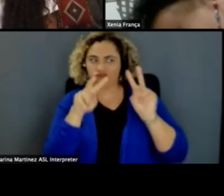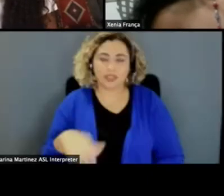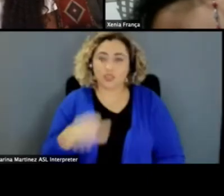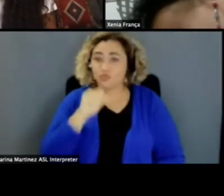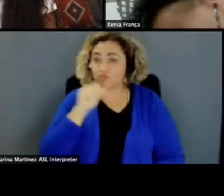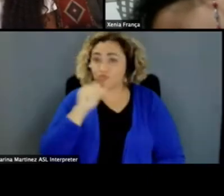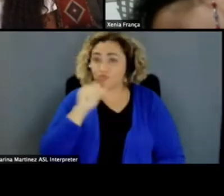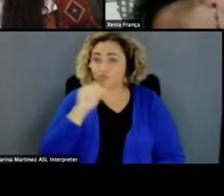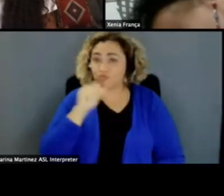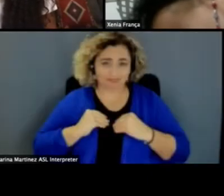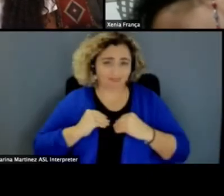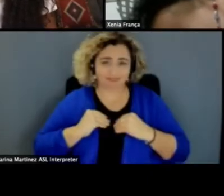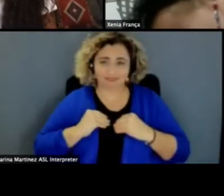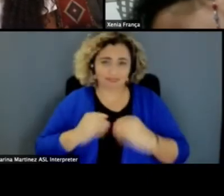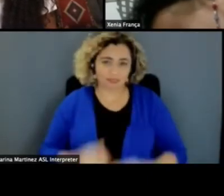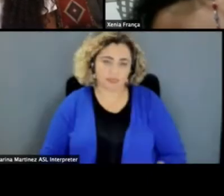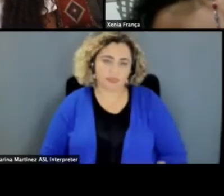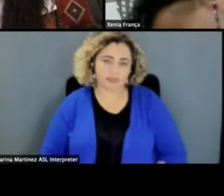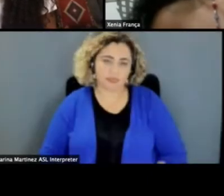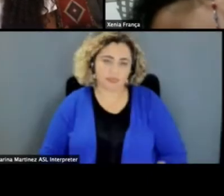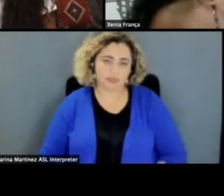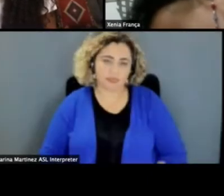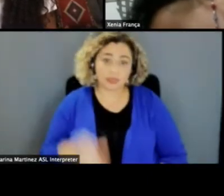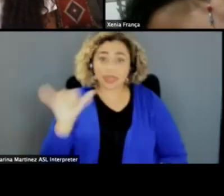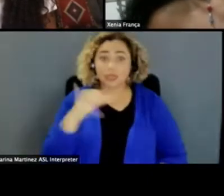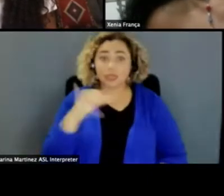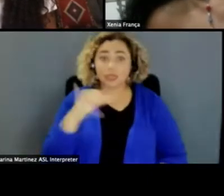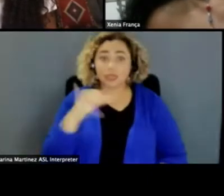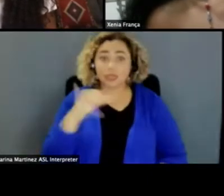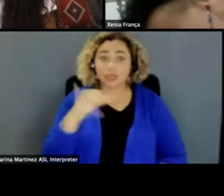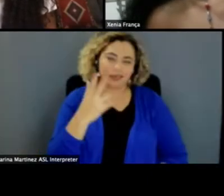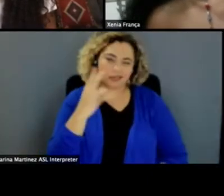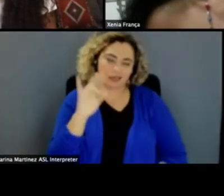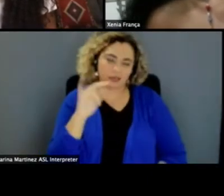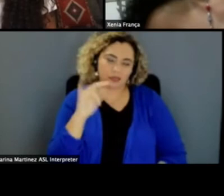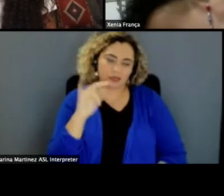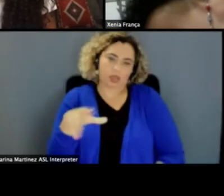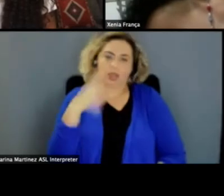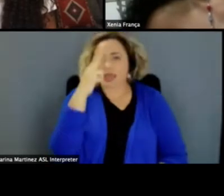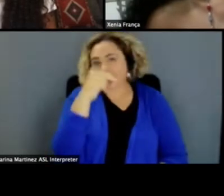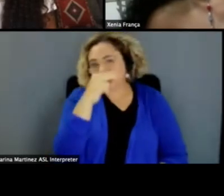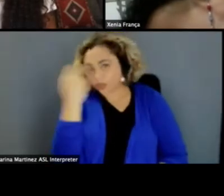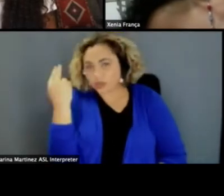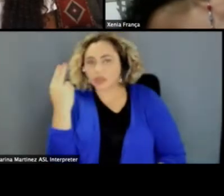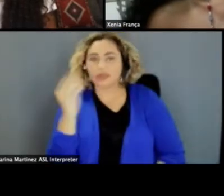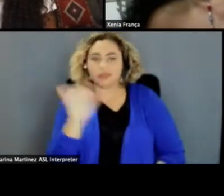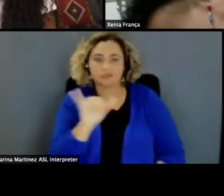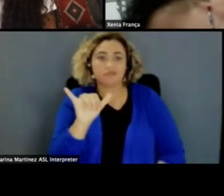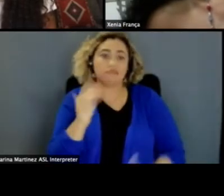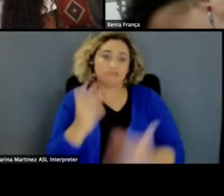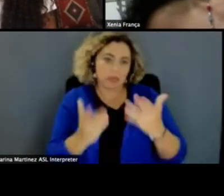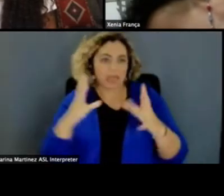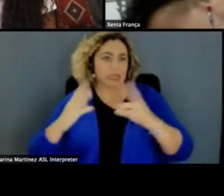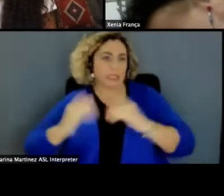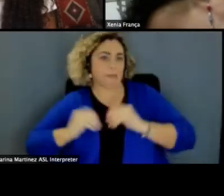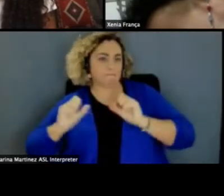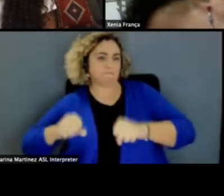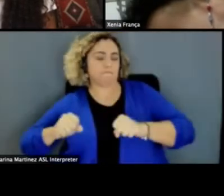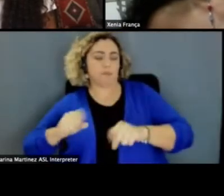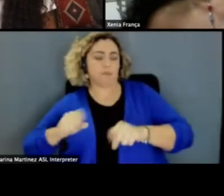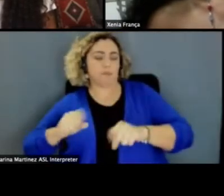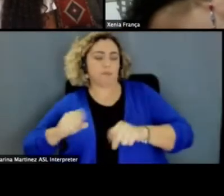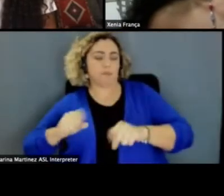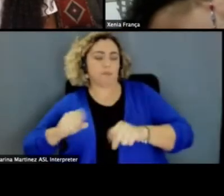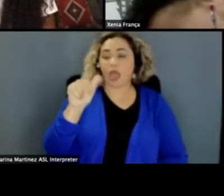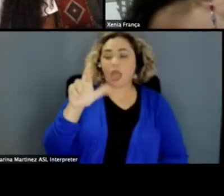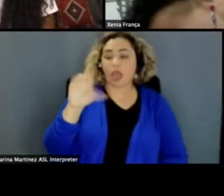accepted or not as accepted as white religion, such as Catholic religion. And Afro-Brazilians or